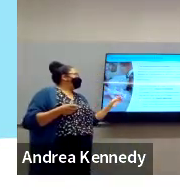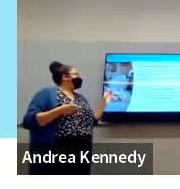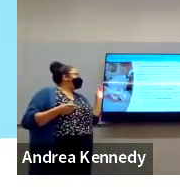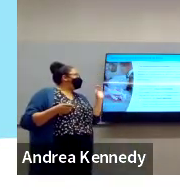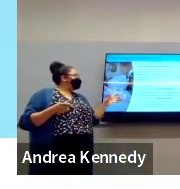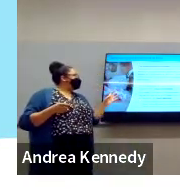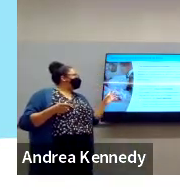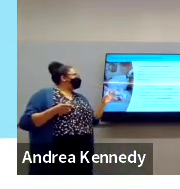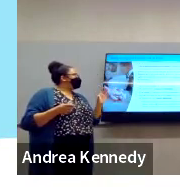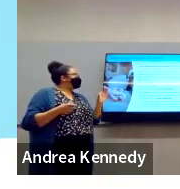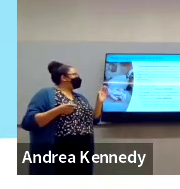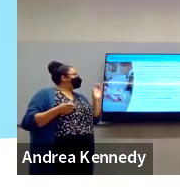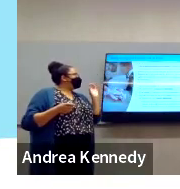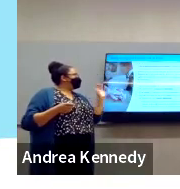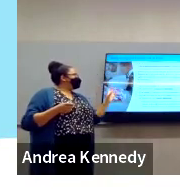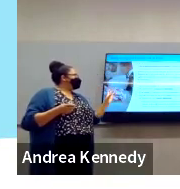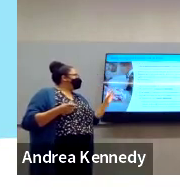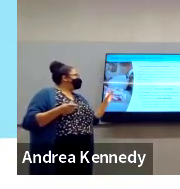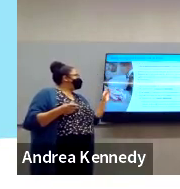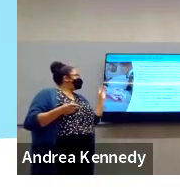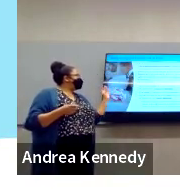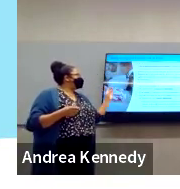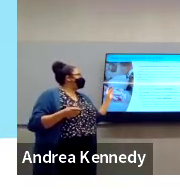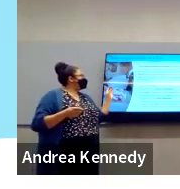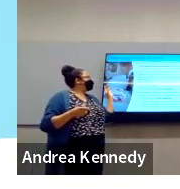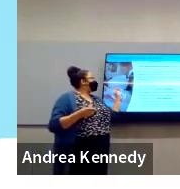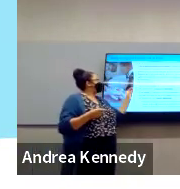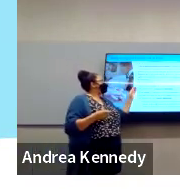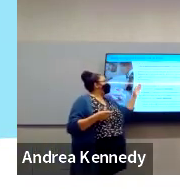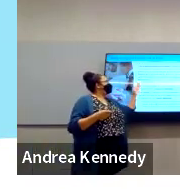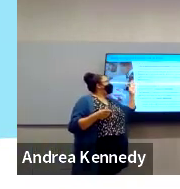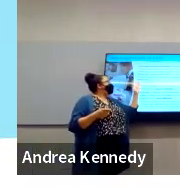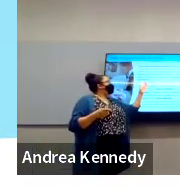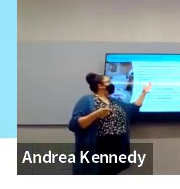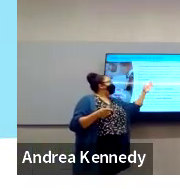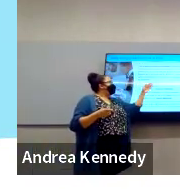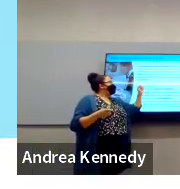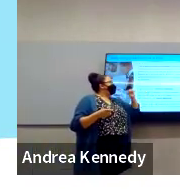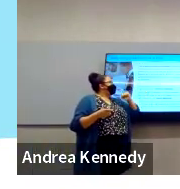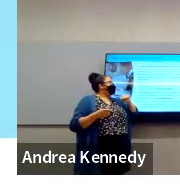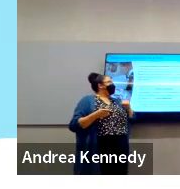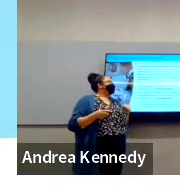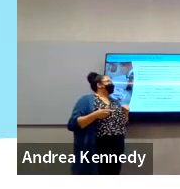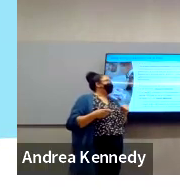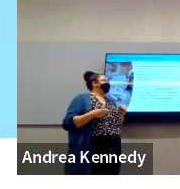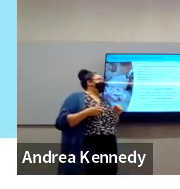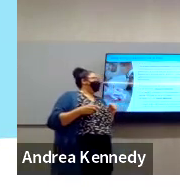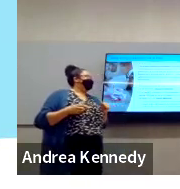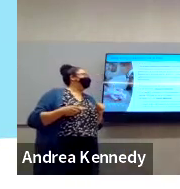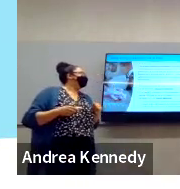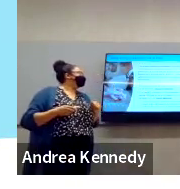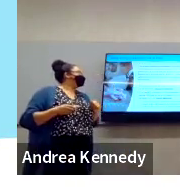going to compare the average rent against the amount of the one-time utility